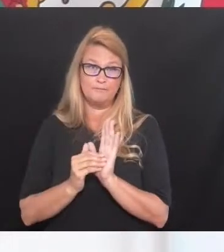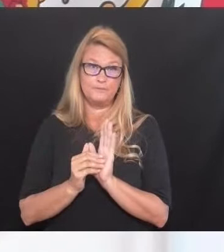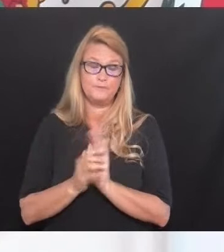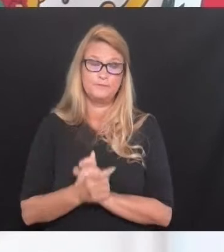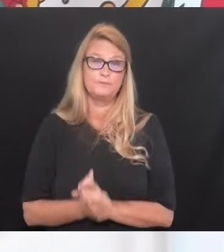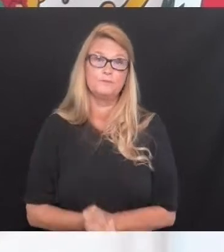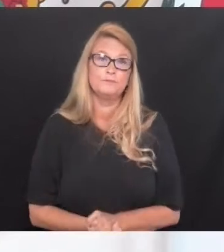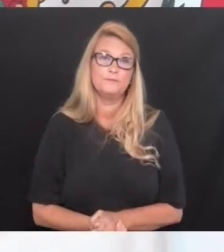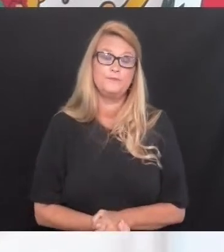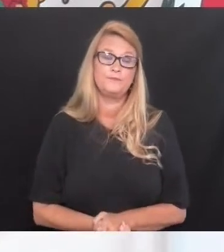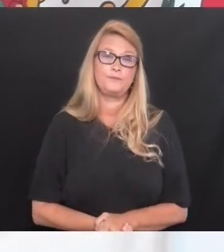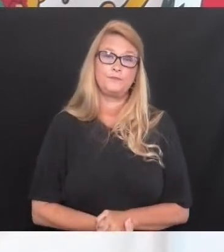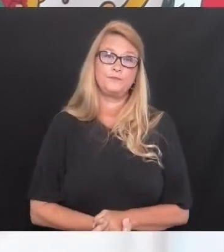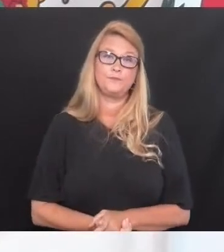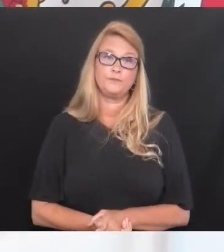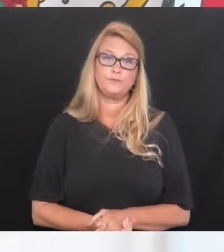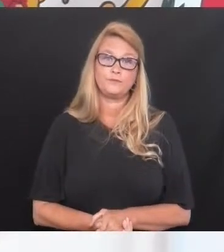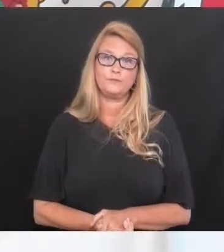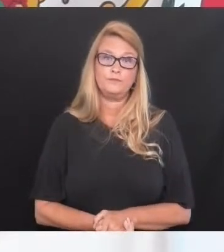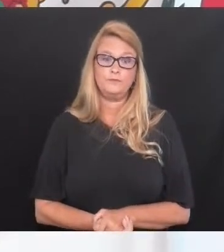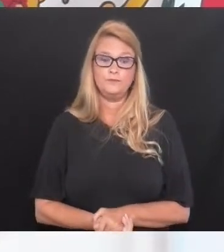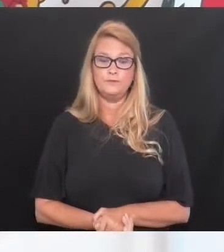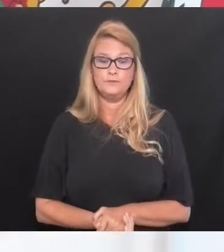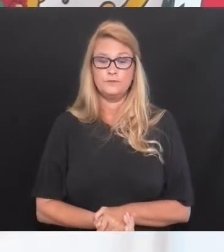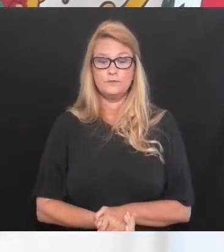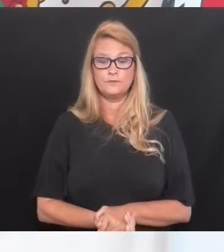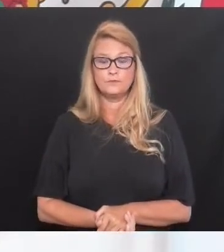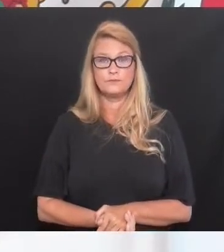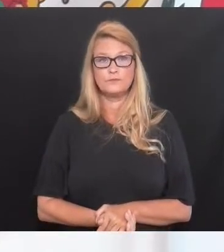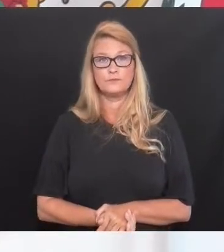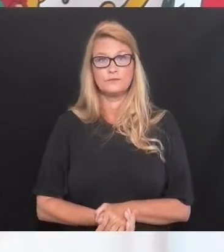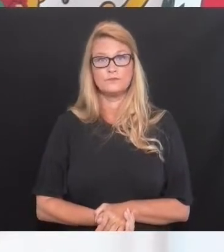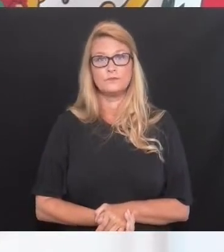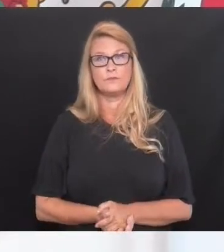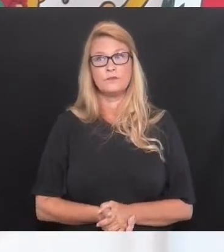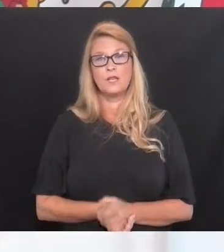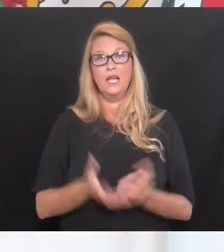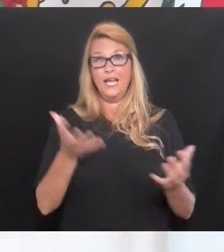I absolutely would tell you just this too.